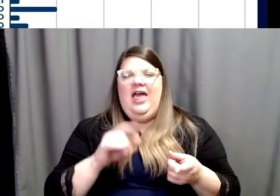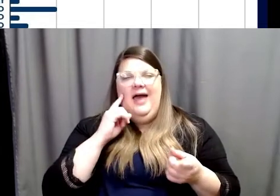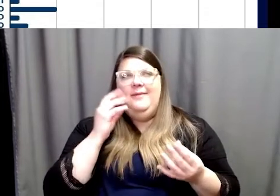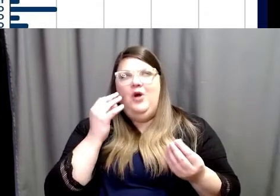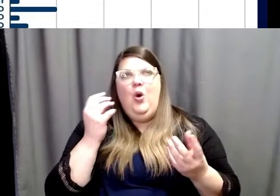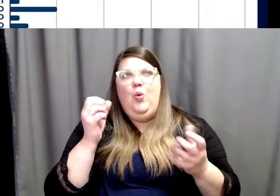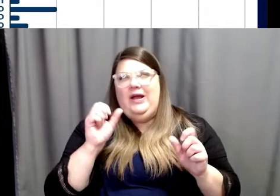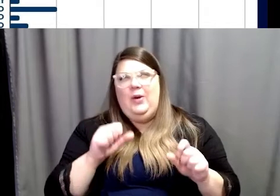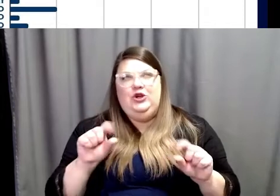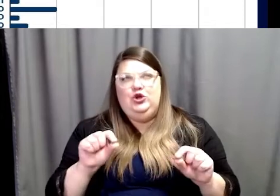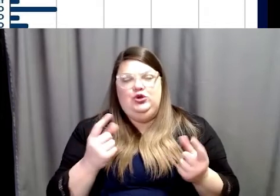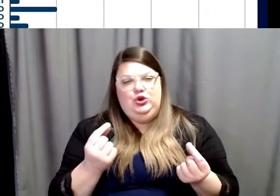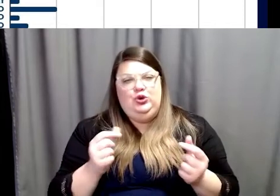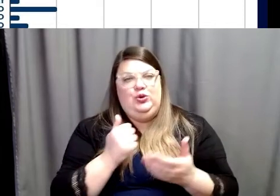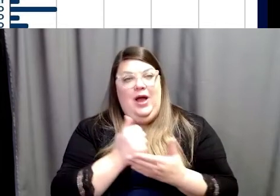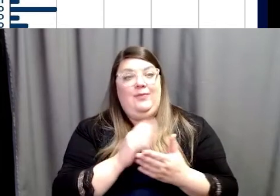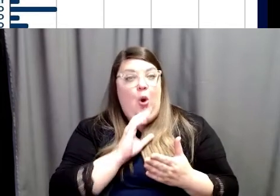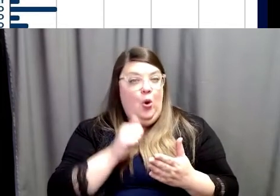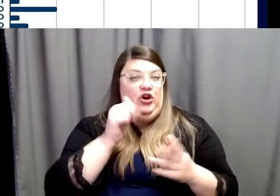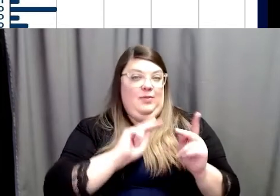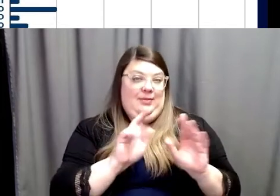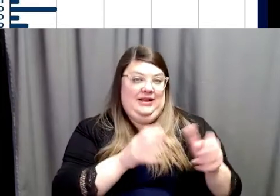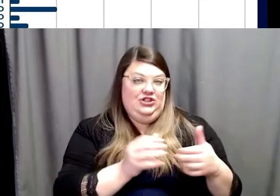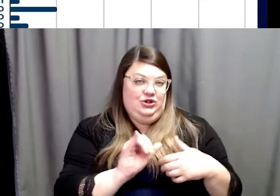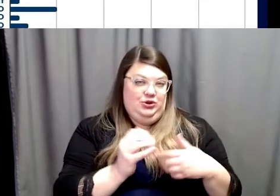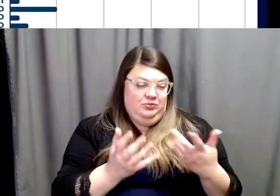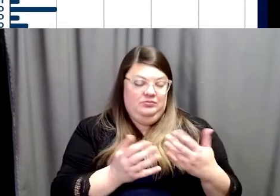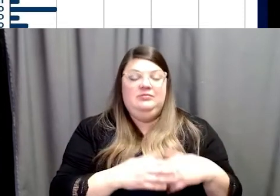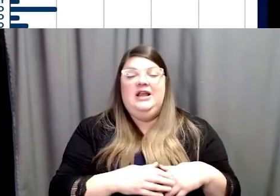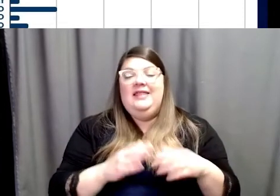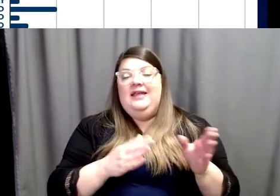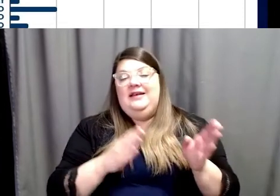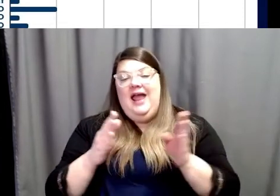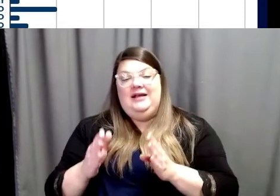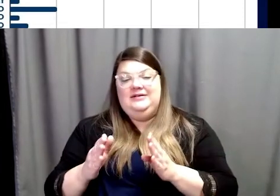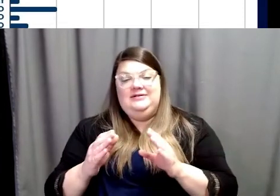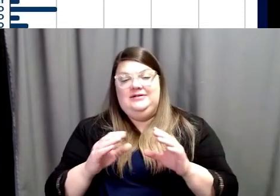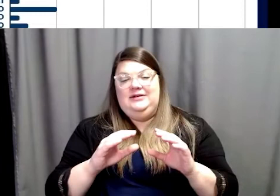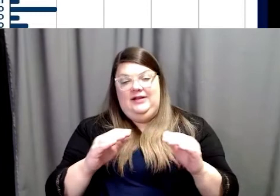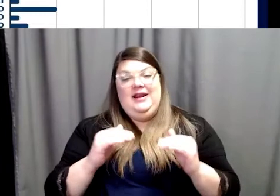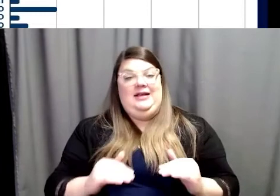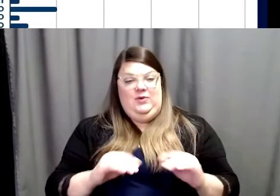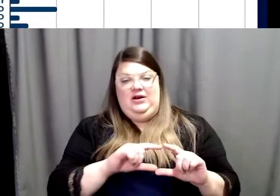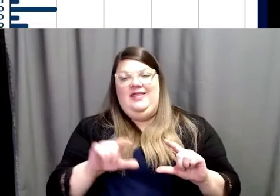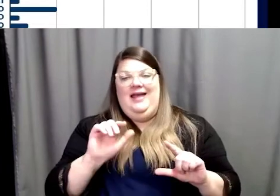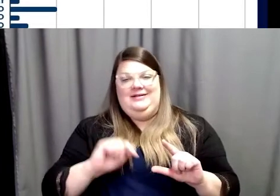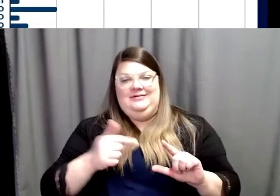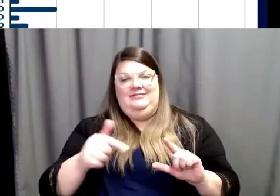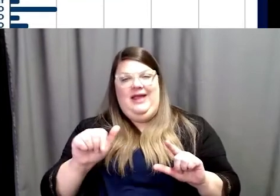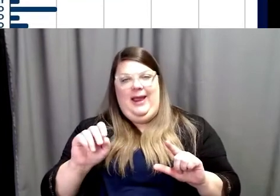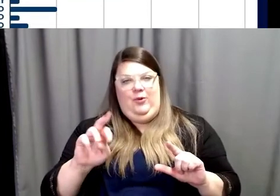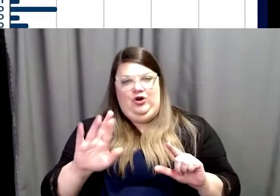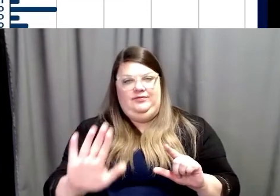the older population? Then in the next bar graph, that's Amber's.